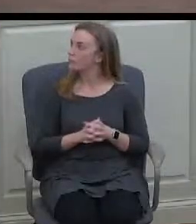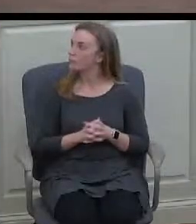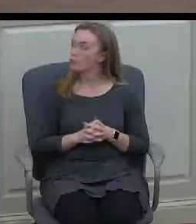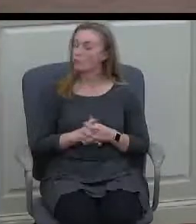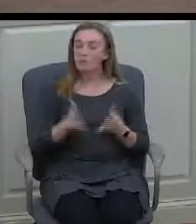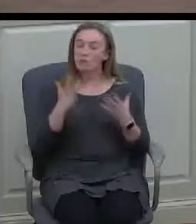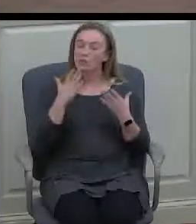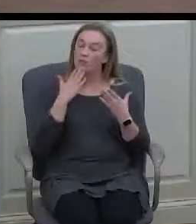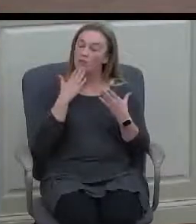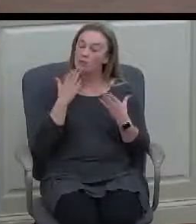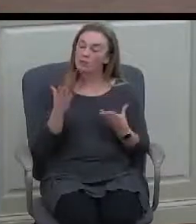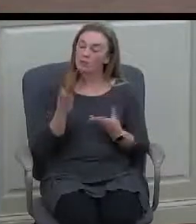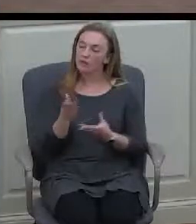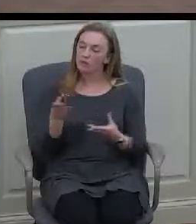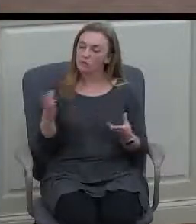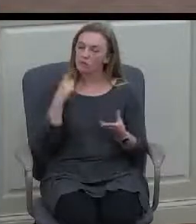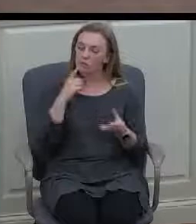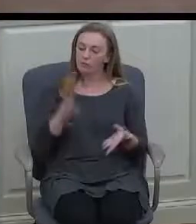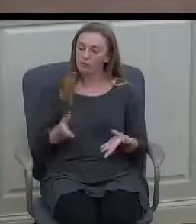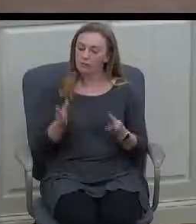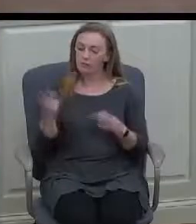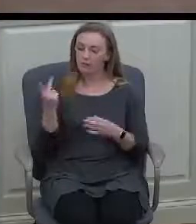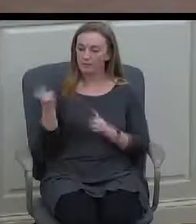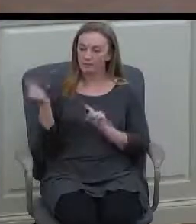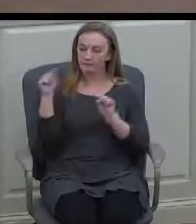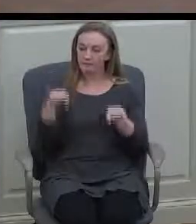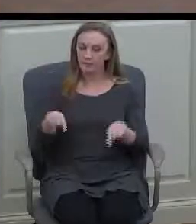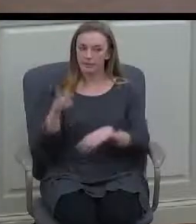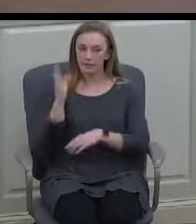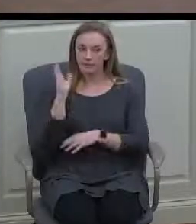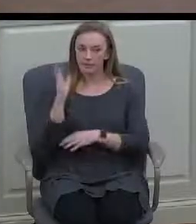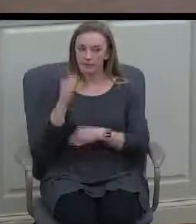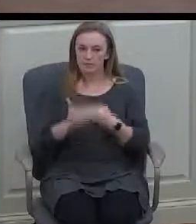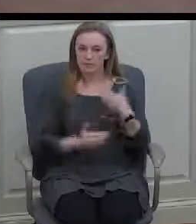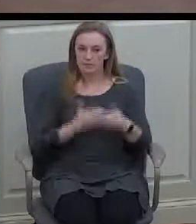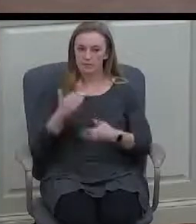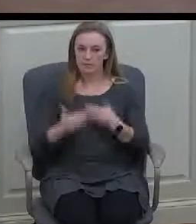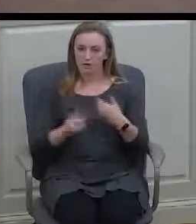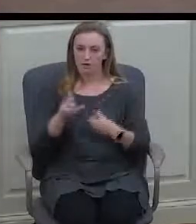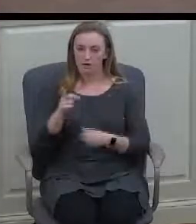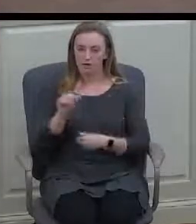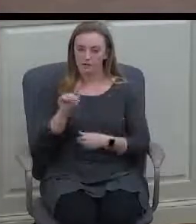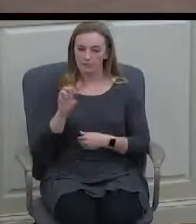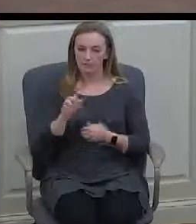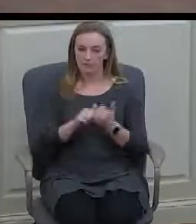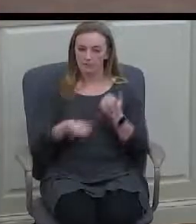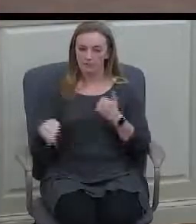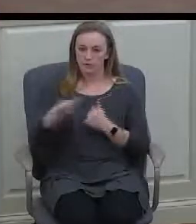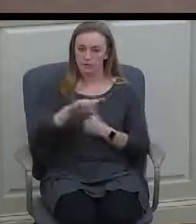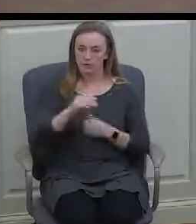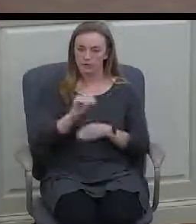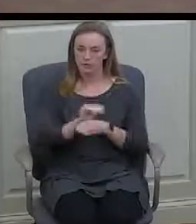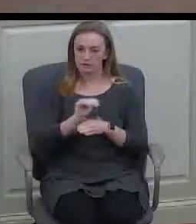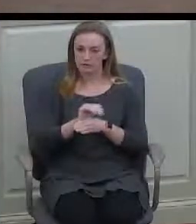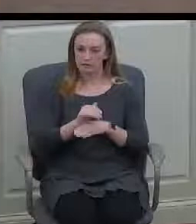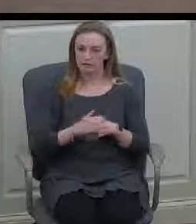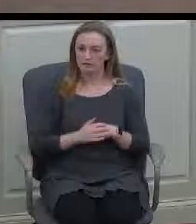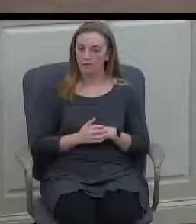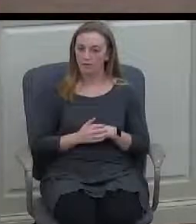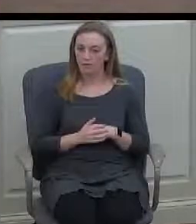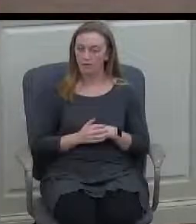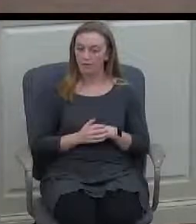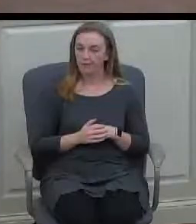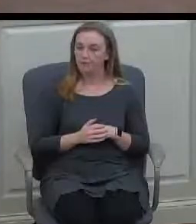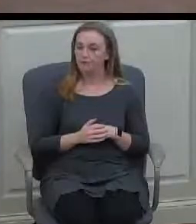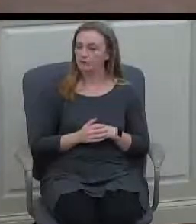Thank you all for letting us come here and present a progress update with you tonight.